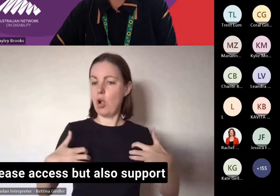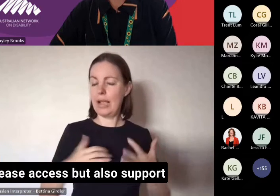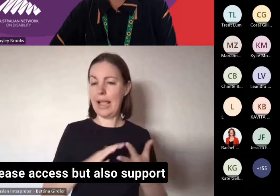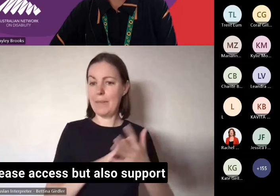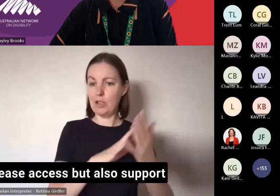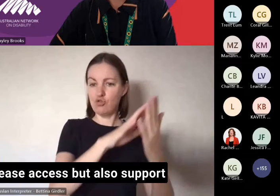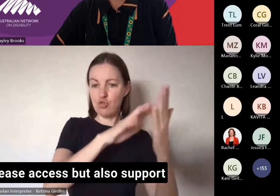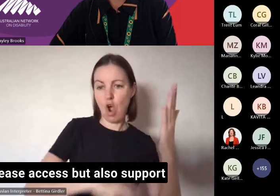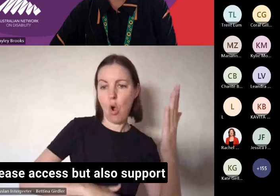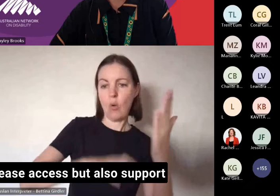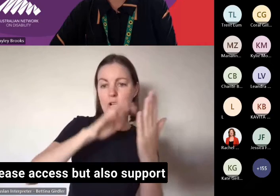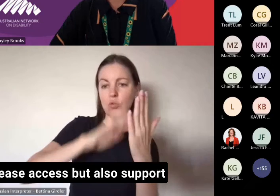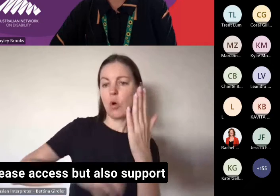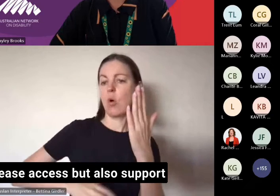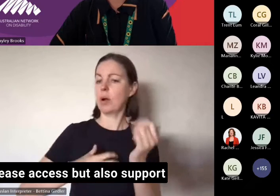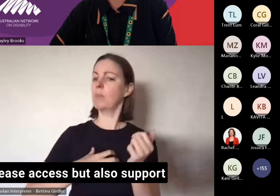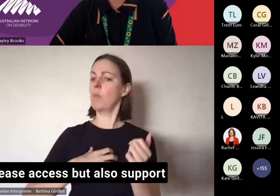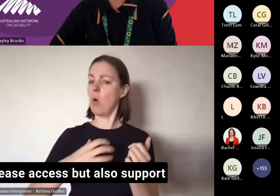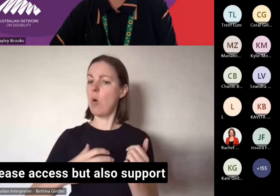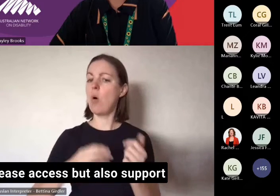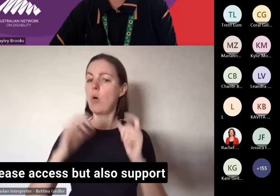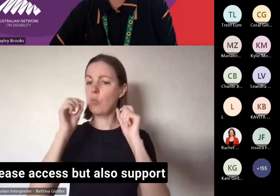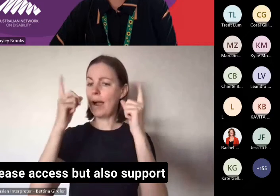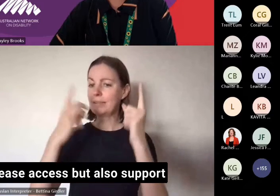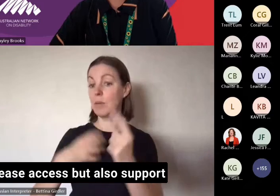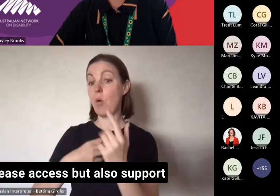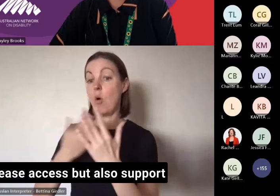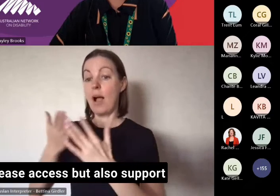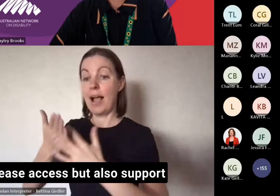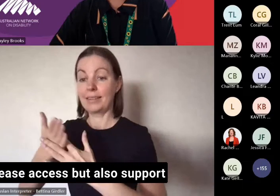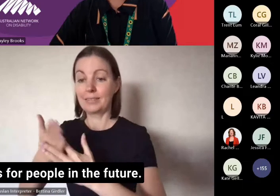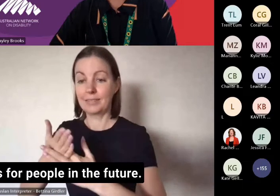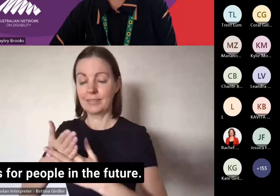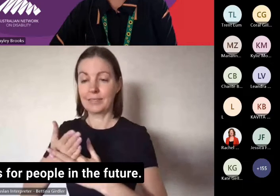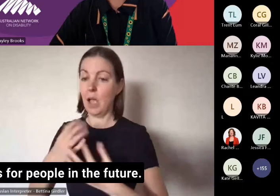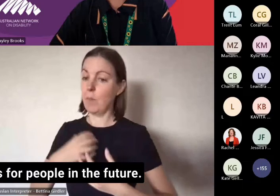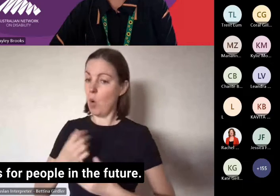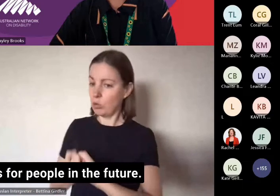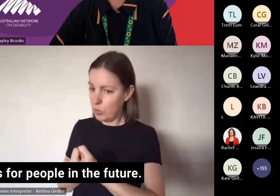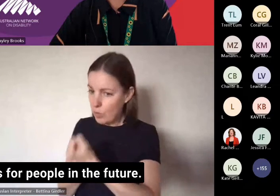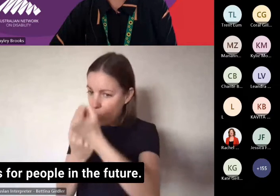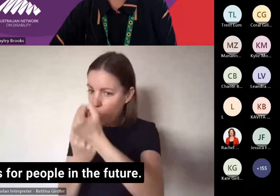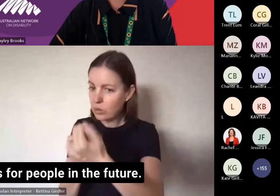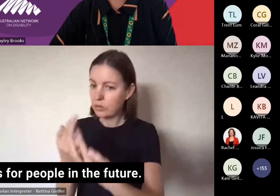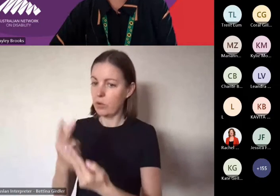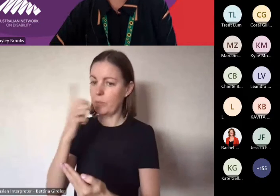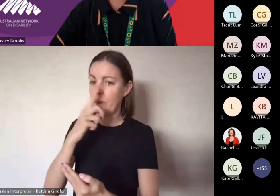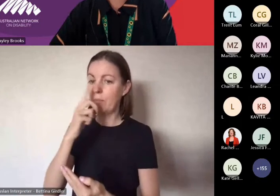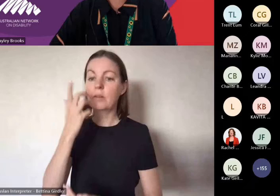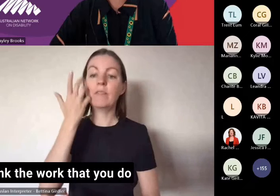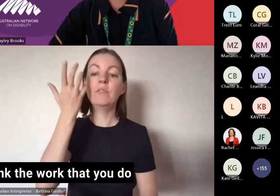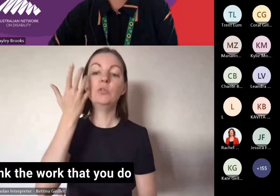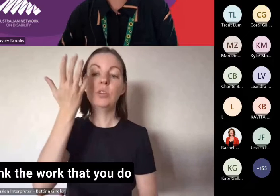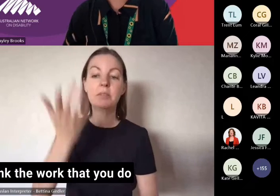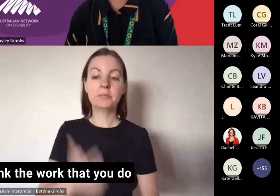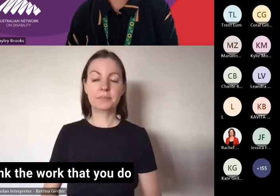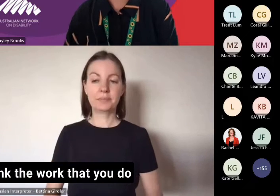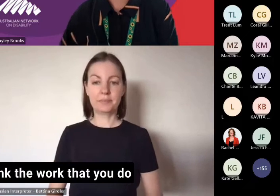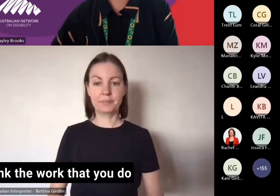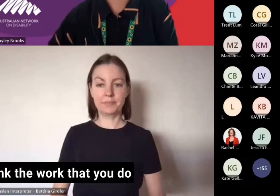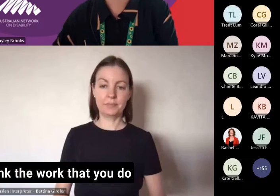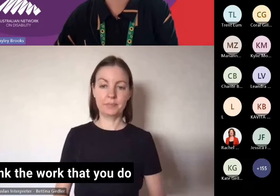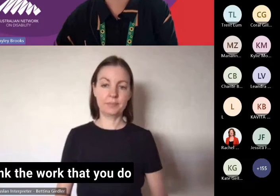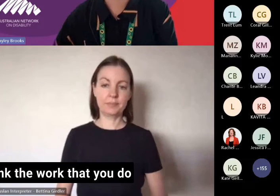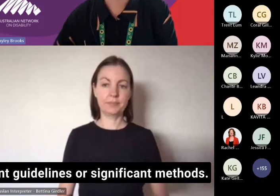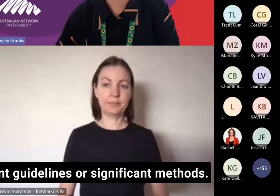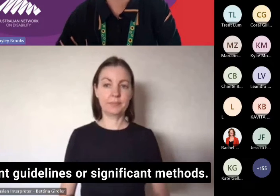of course that'll increase access, but also support better outcomes for people in the future. But Hayley, I think